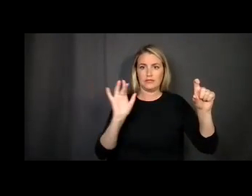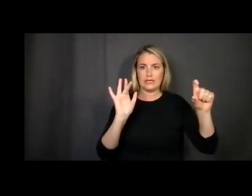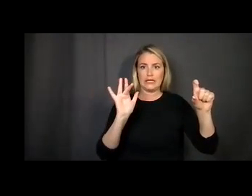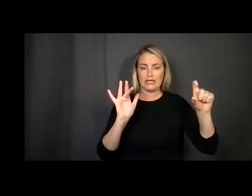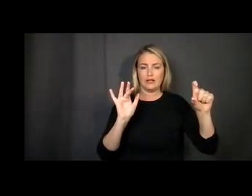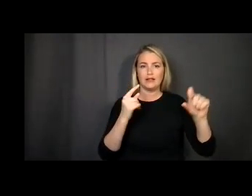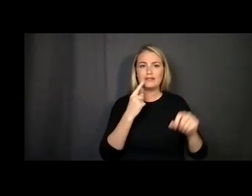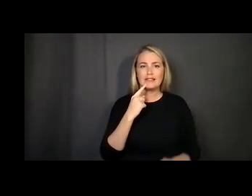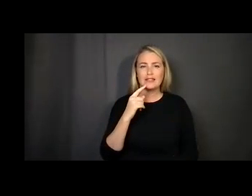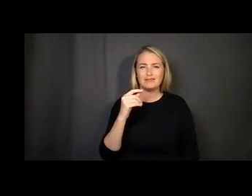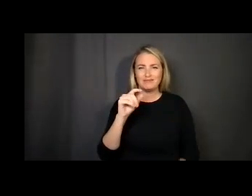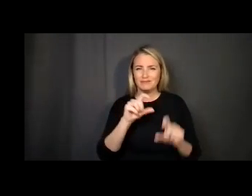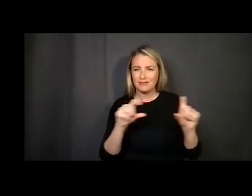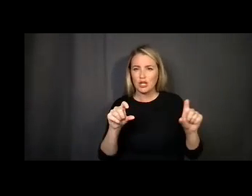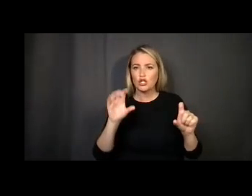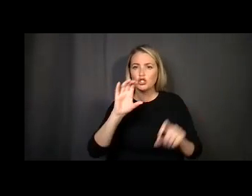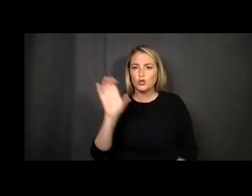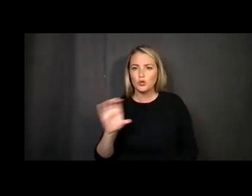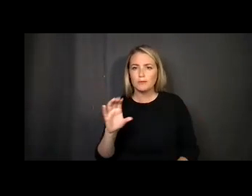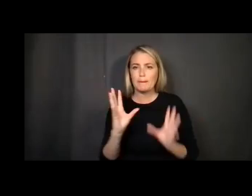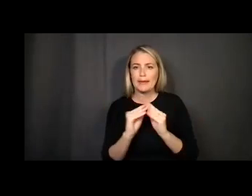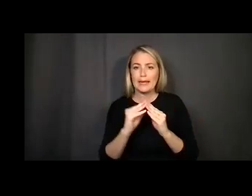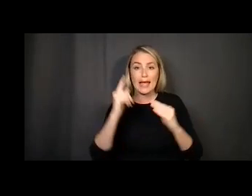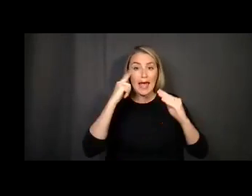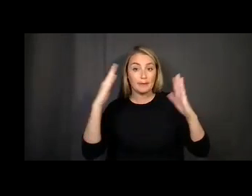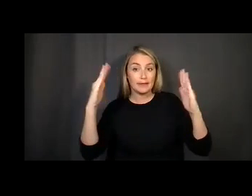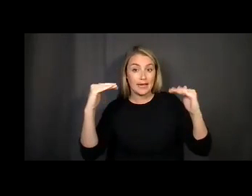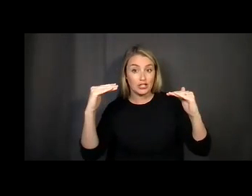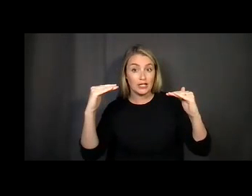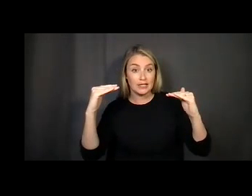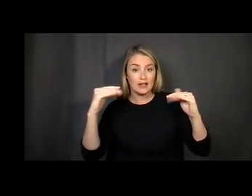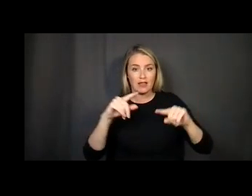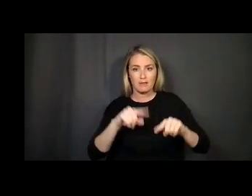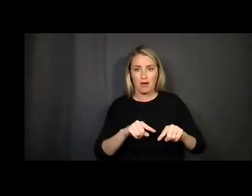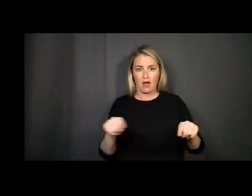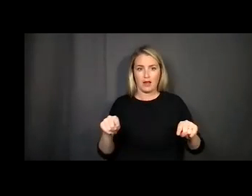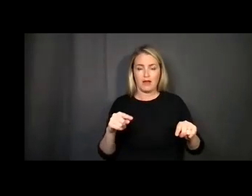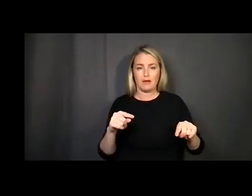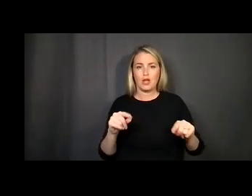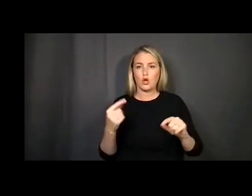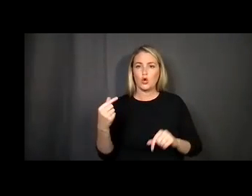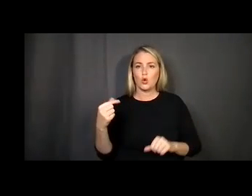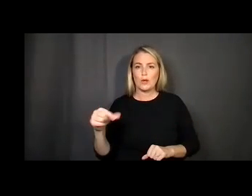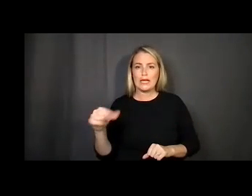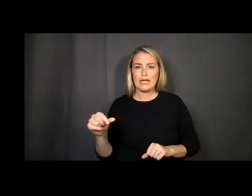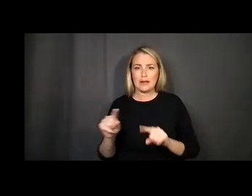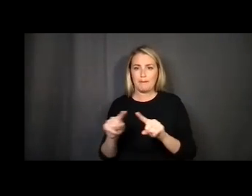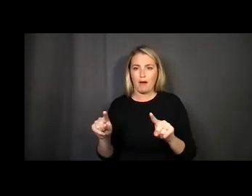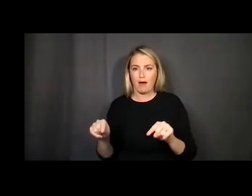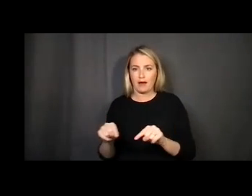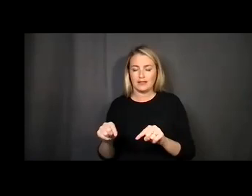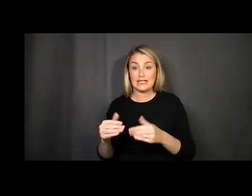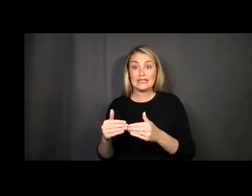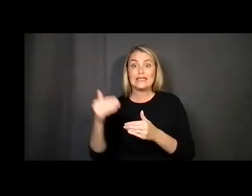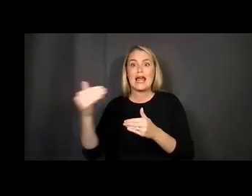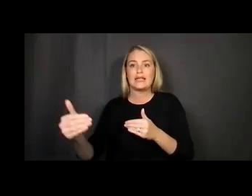Zoom meeting expectations. At the bottom, there's a green box around the word next. So you can scroll